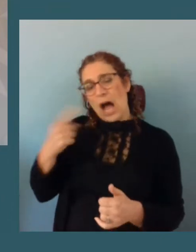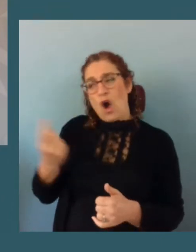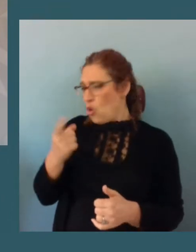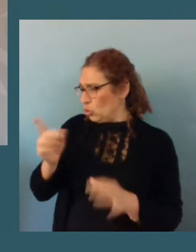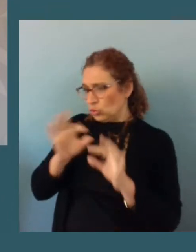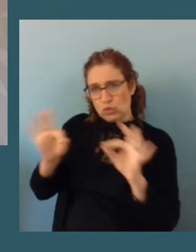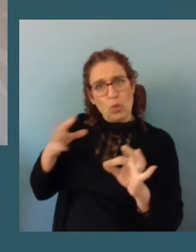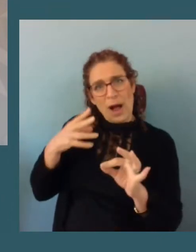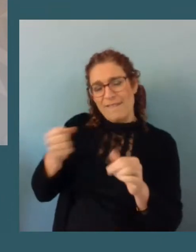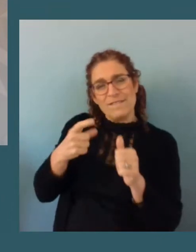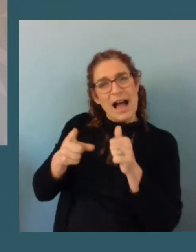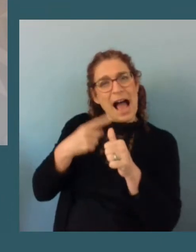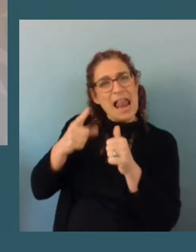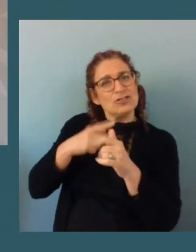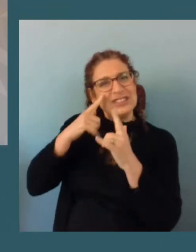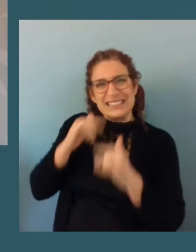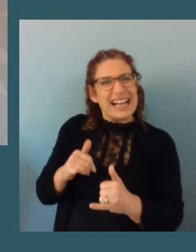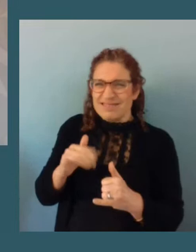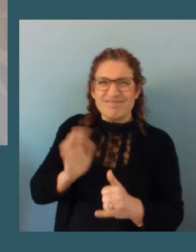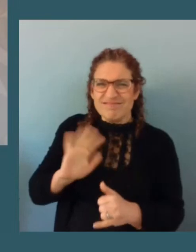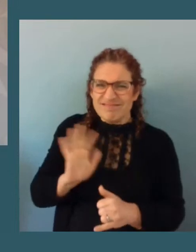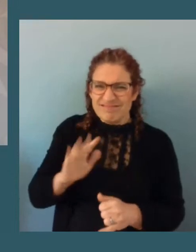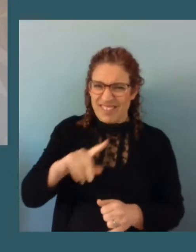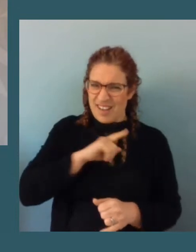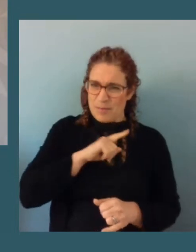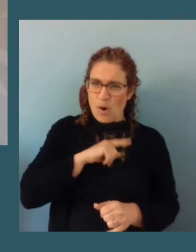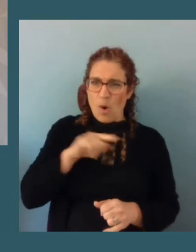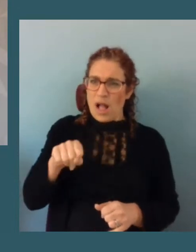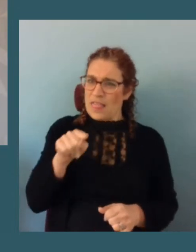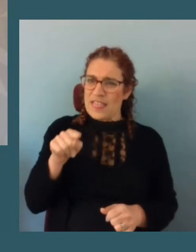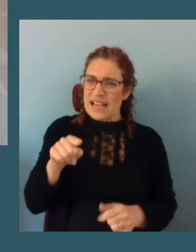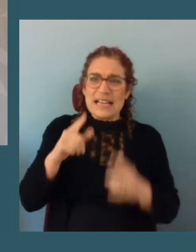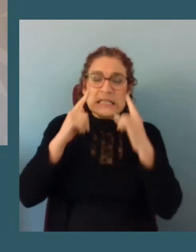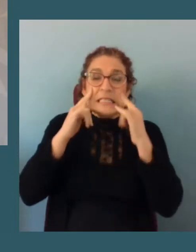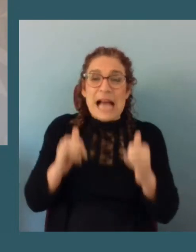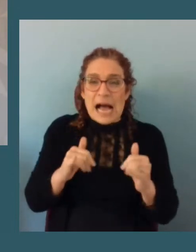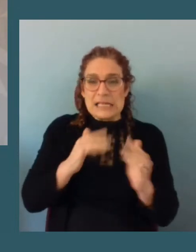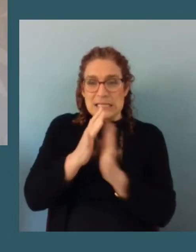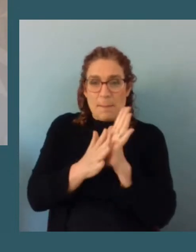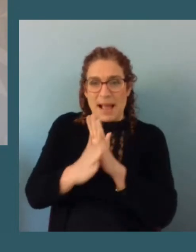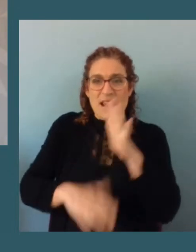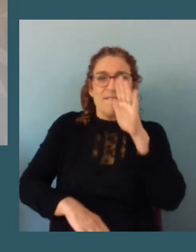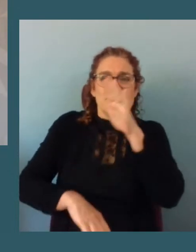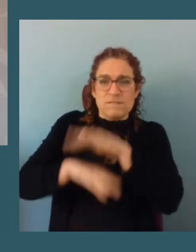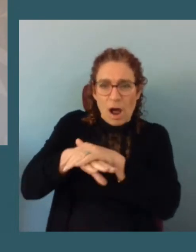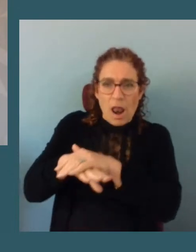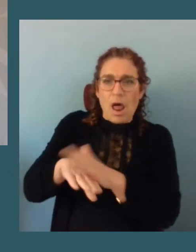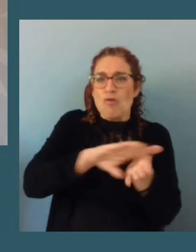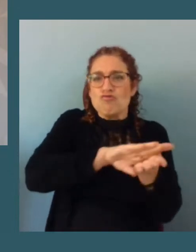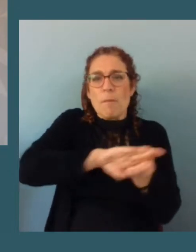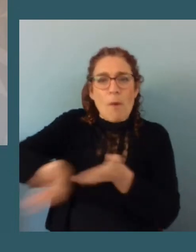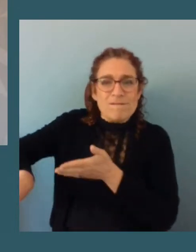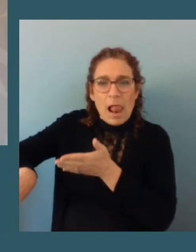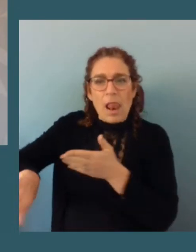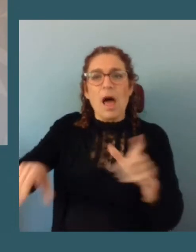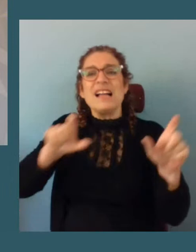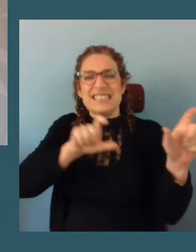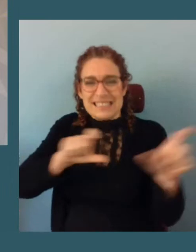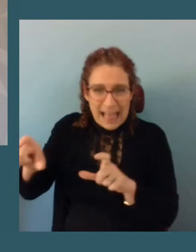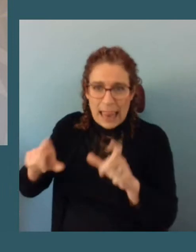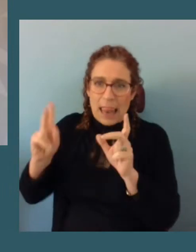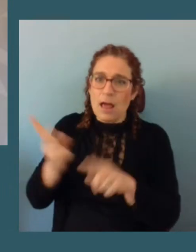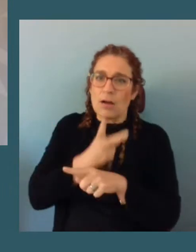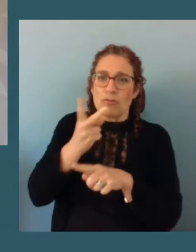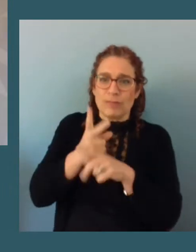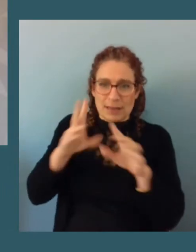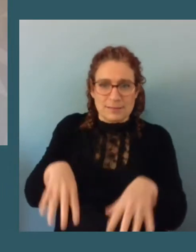need to do allergy tests because the test is complete removal for our reintroduction. and they still want to have allergy tests. So often I